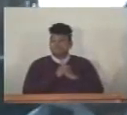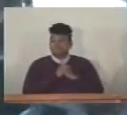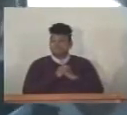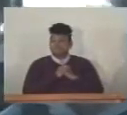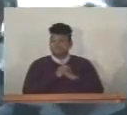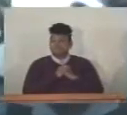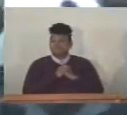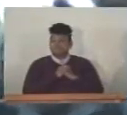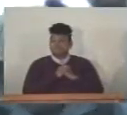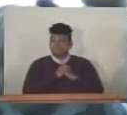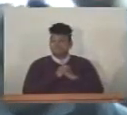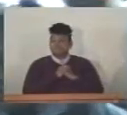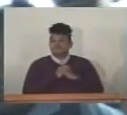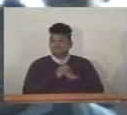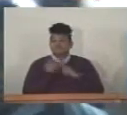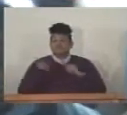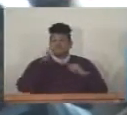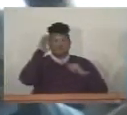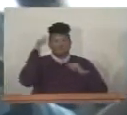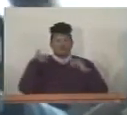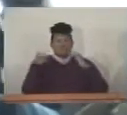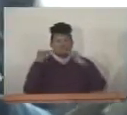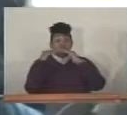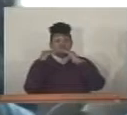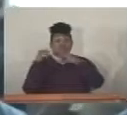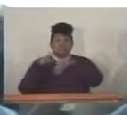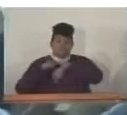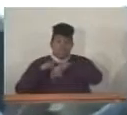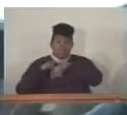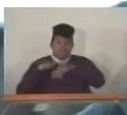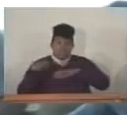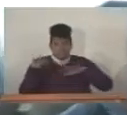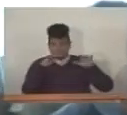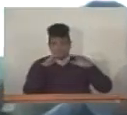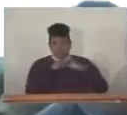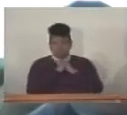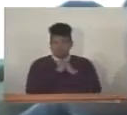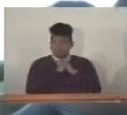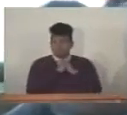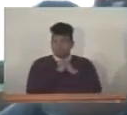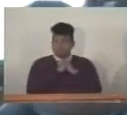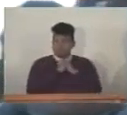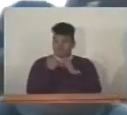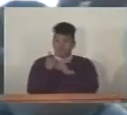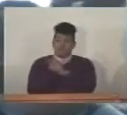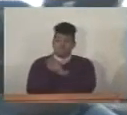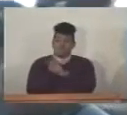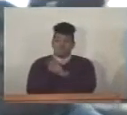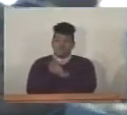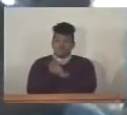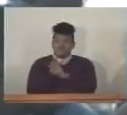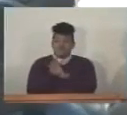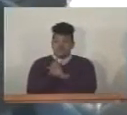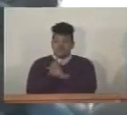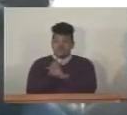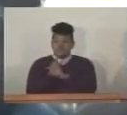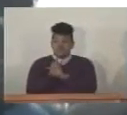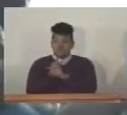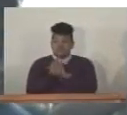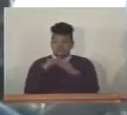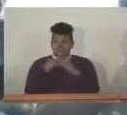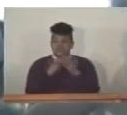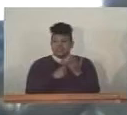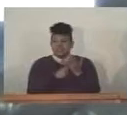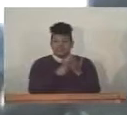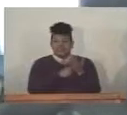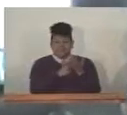We will have fair time, colleagues, at an appropriate juncture, perhaps in the State of the Nation debate,